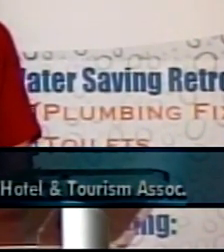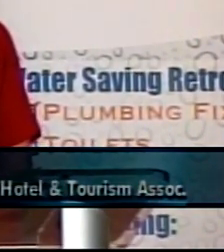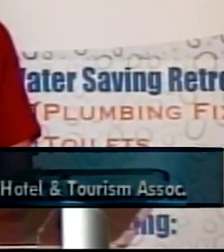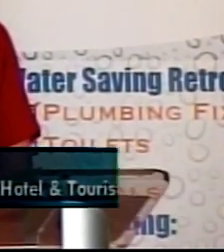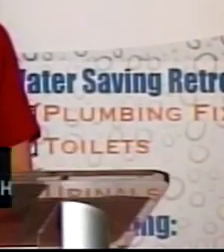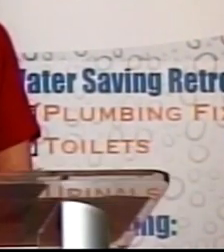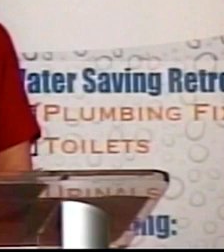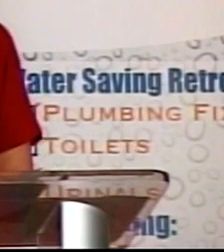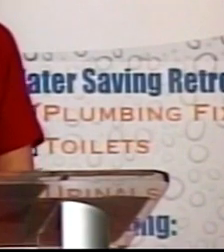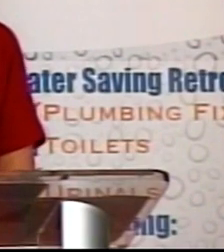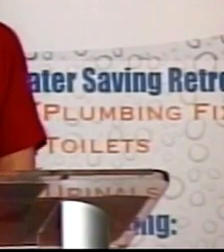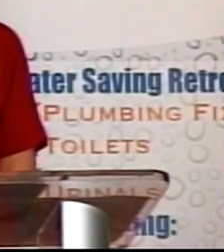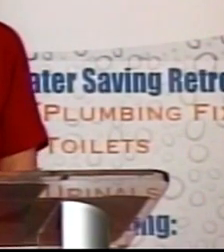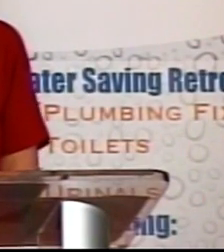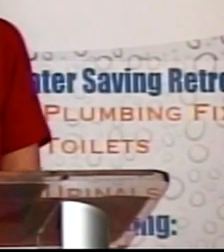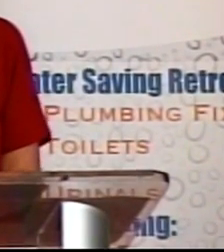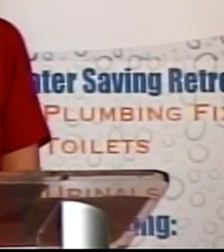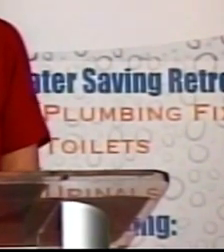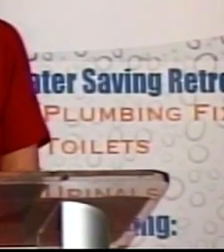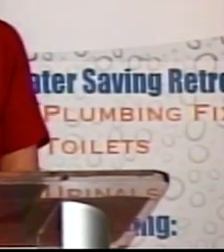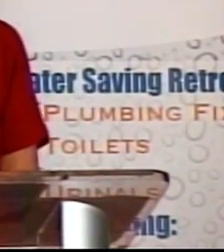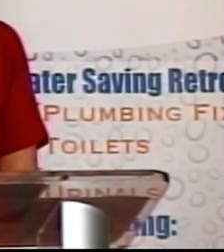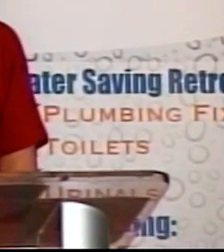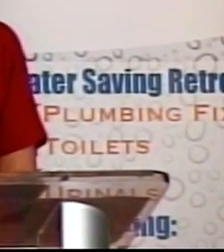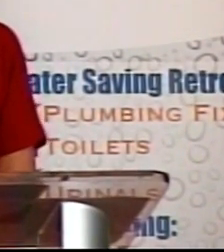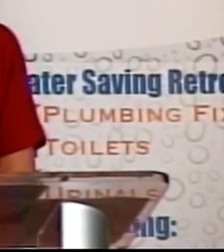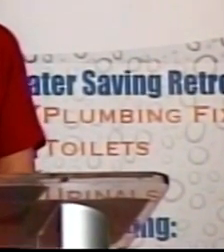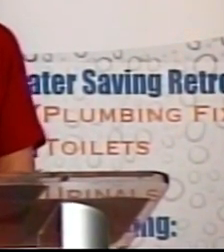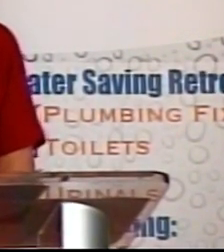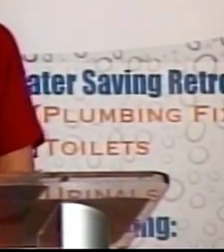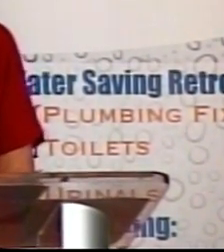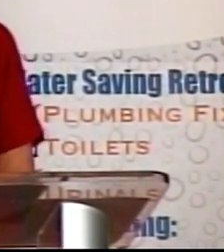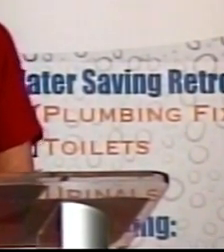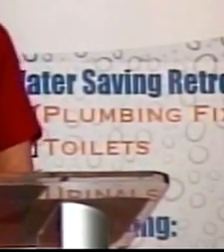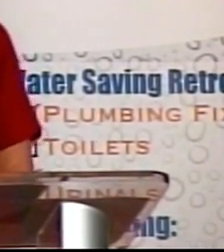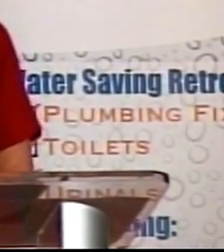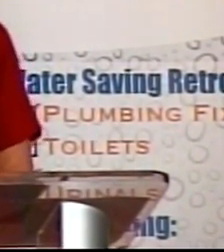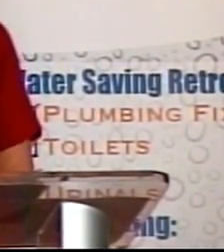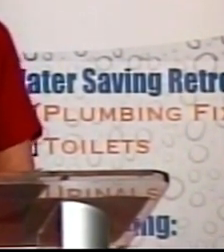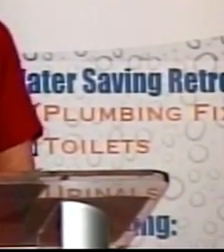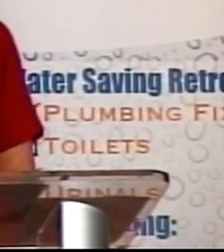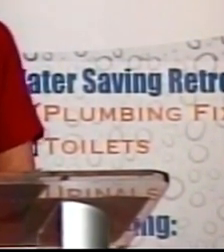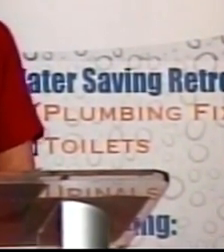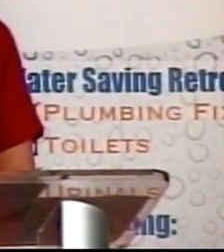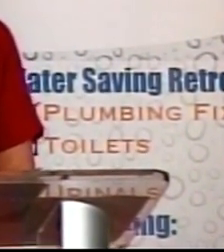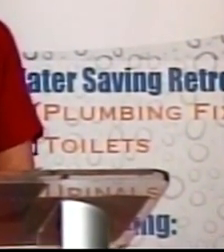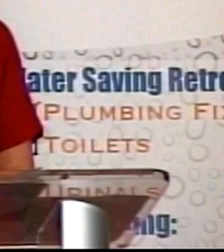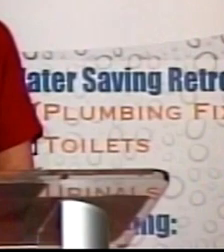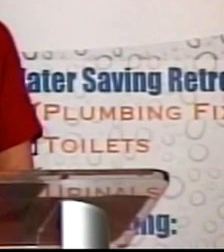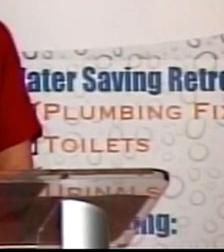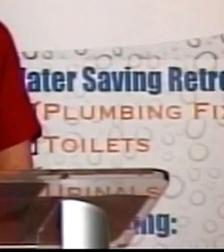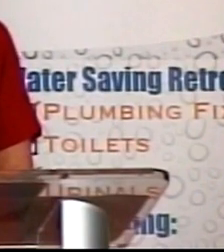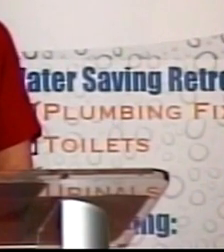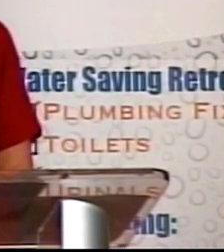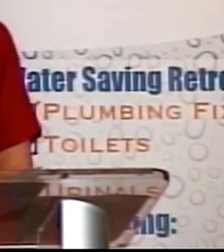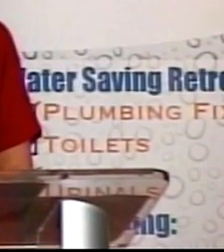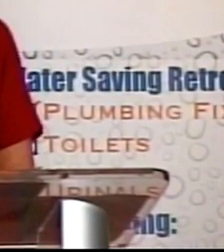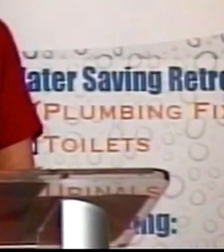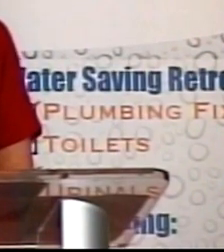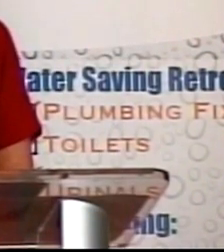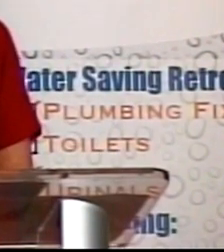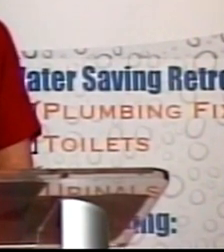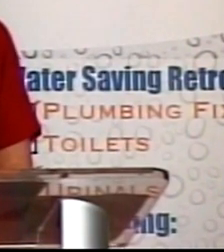we will have some very exciting news that we should have open a central facility for a number of our